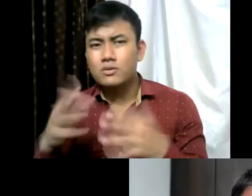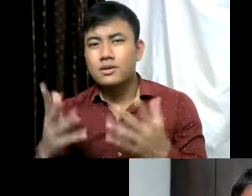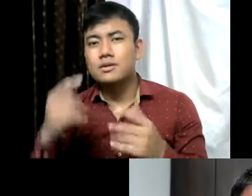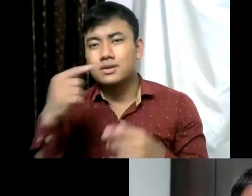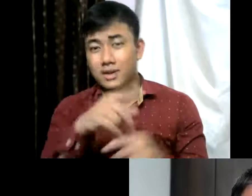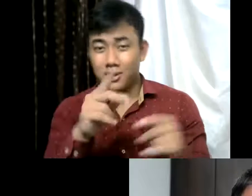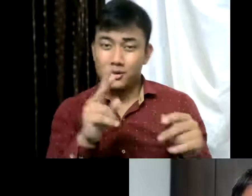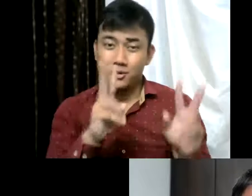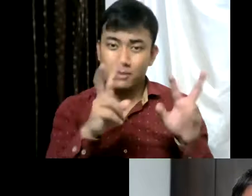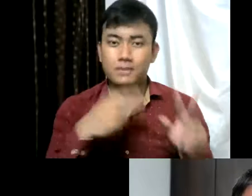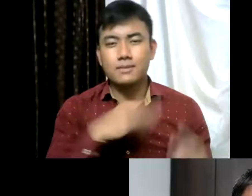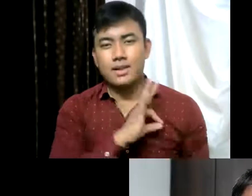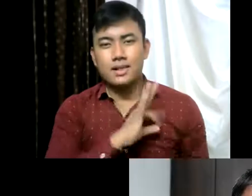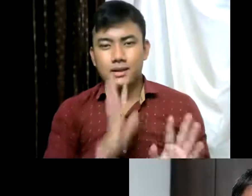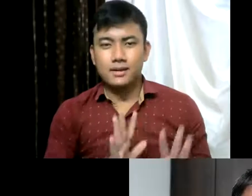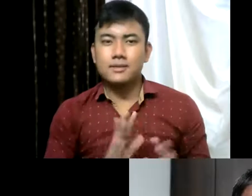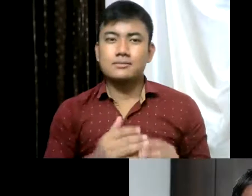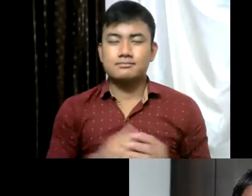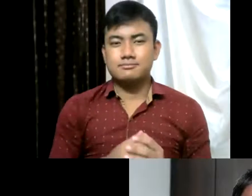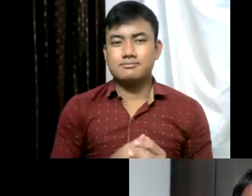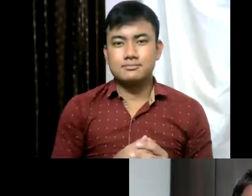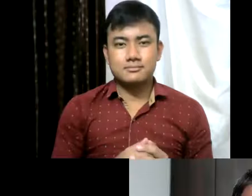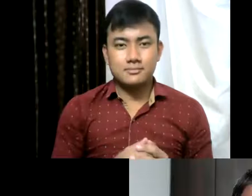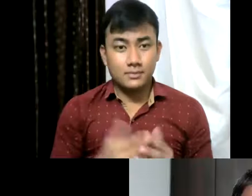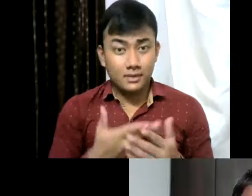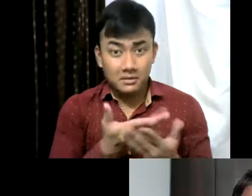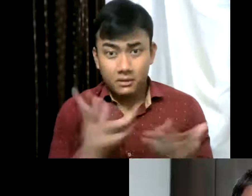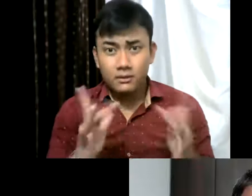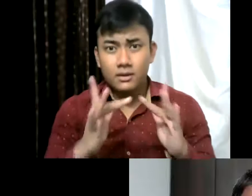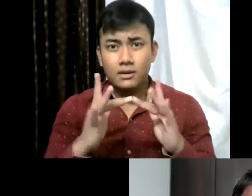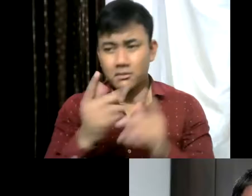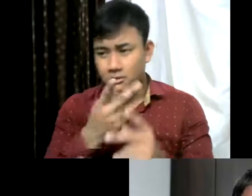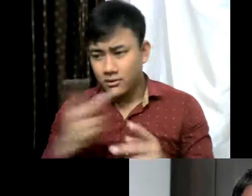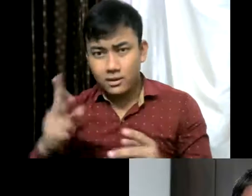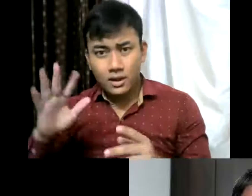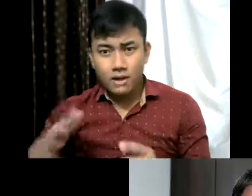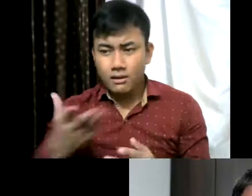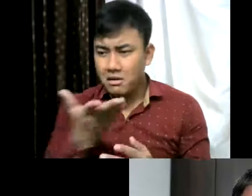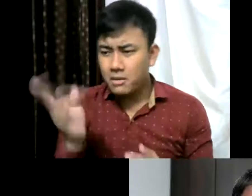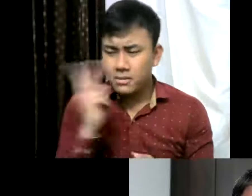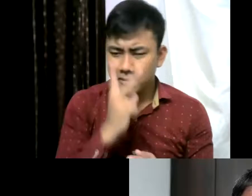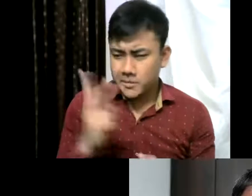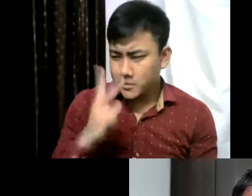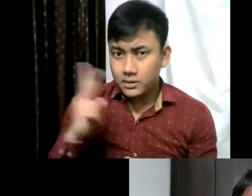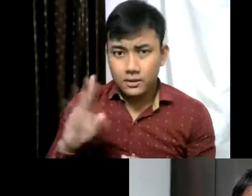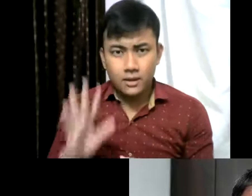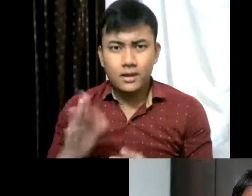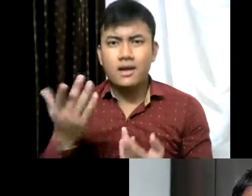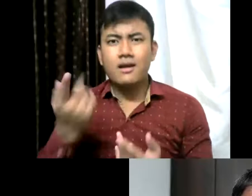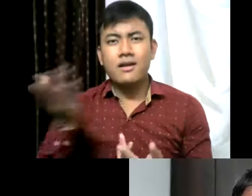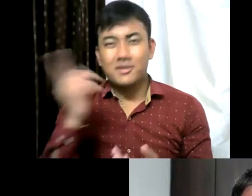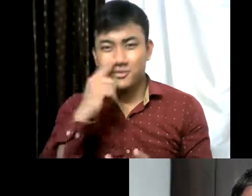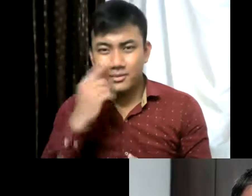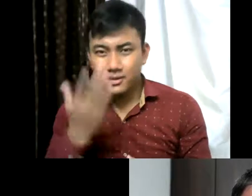dating apps. My master's thesis looked at dating websites. Apps weren't a thing at that point, and how queer women particularly